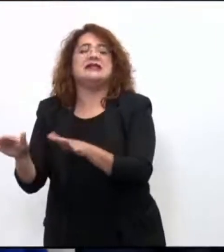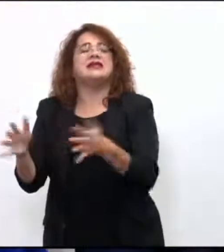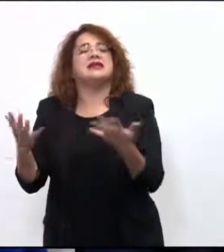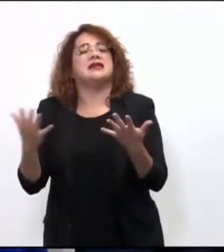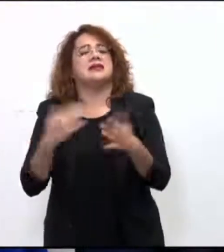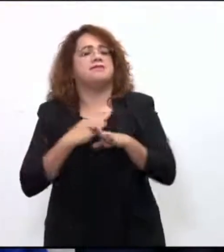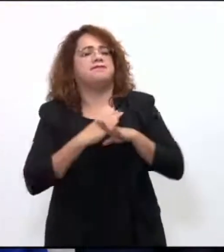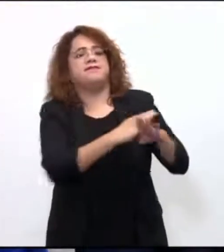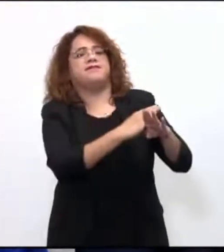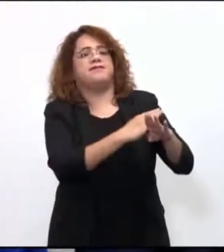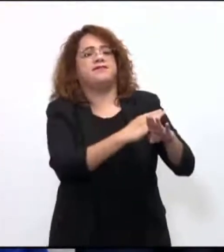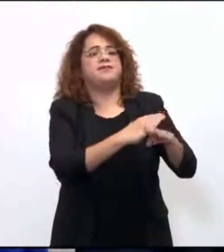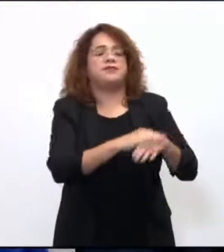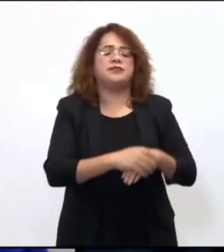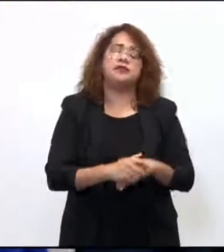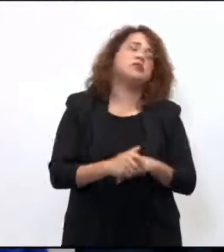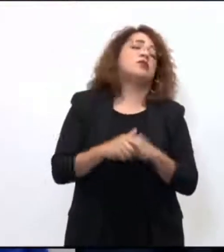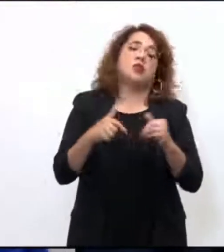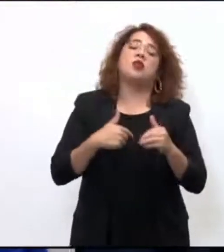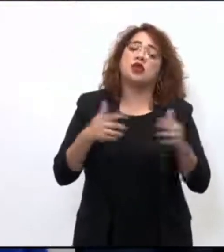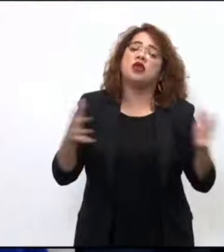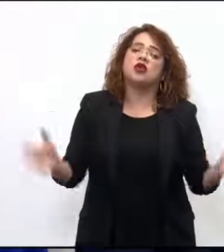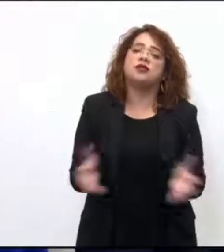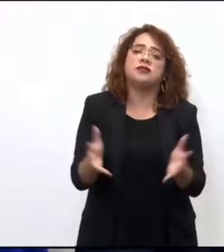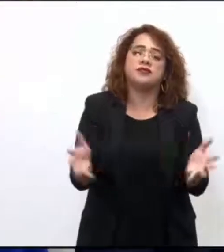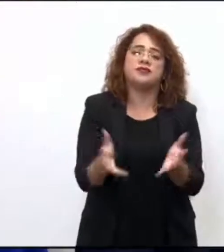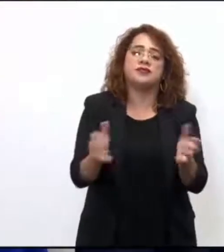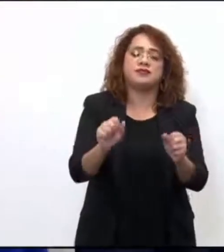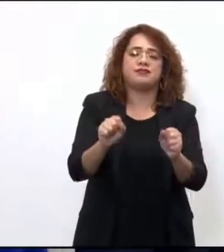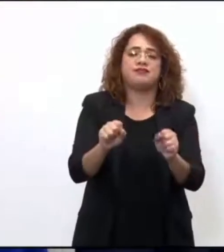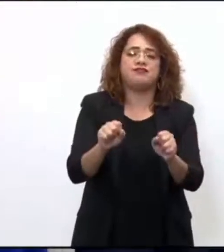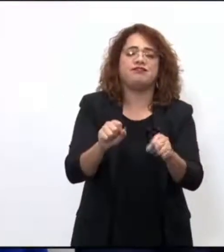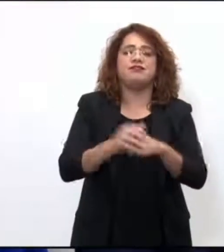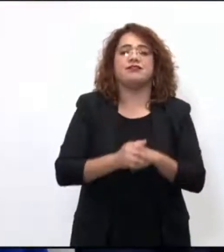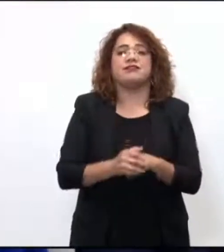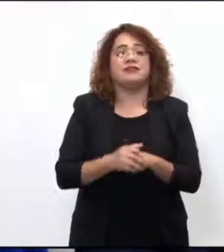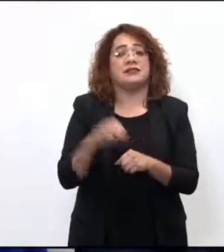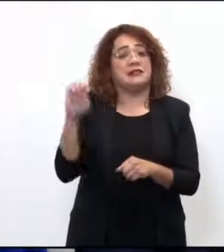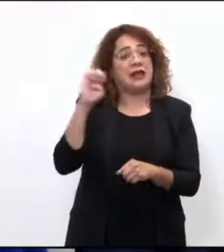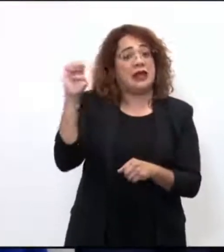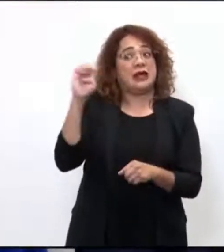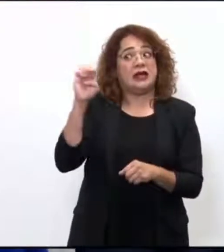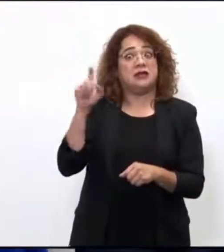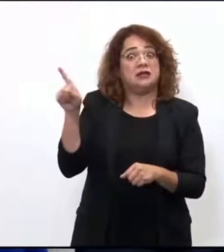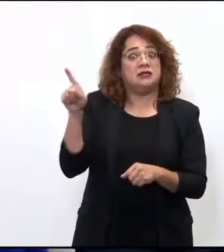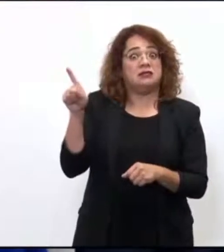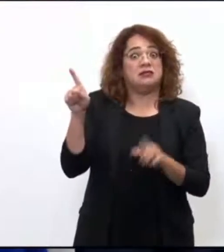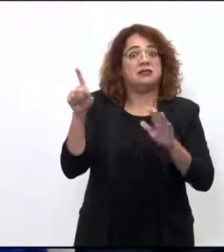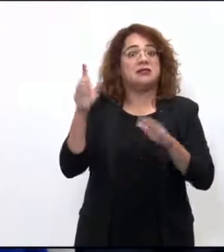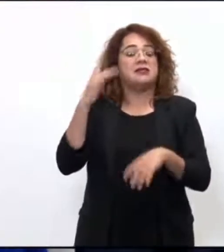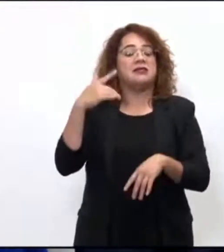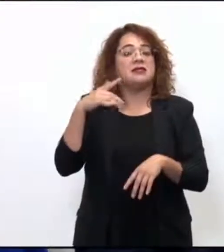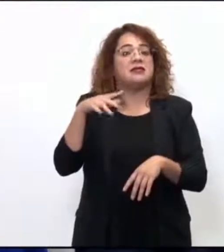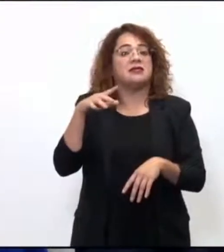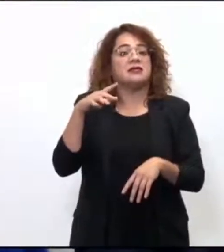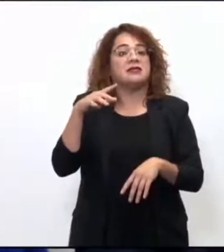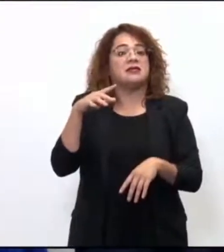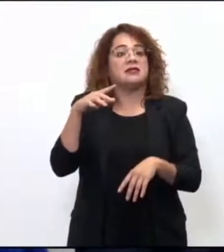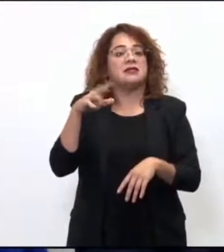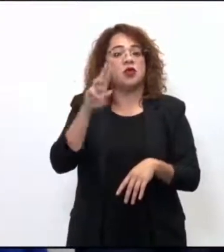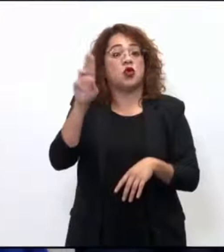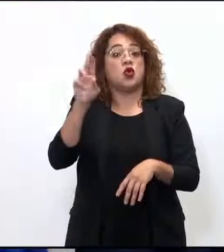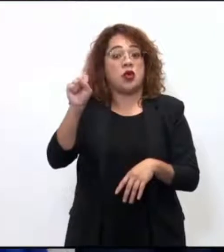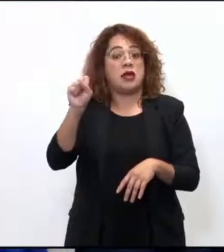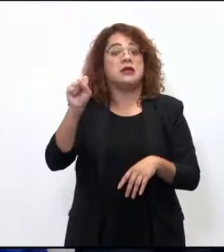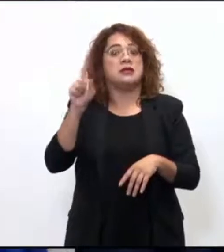whether we are encouraging folks to get vaccinated in certain ways, which is starting to happen on the East Coast in a couple places. So if you have great ideas, send them